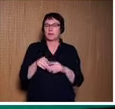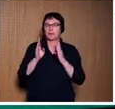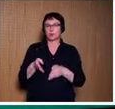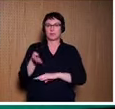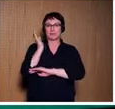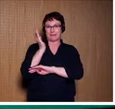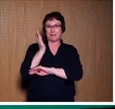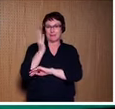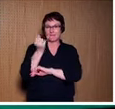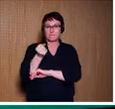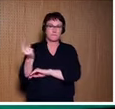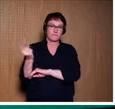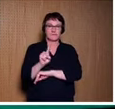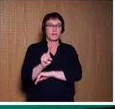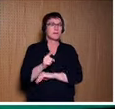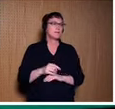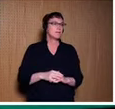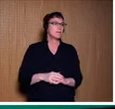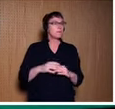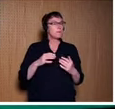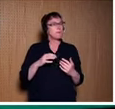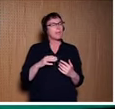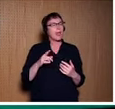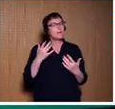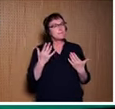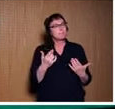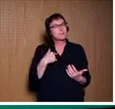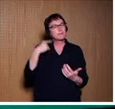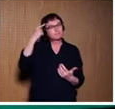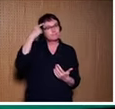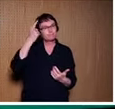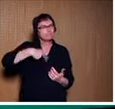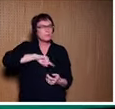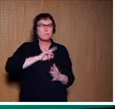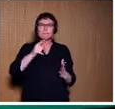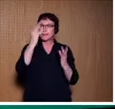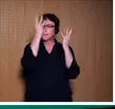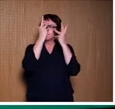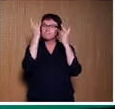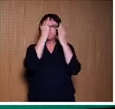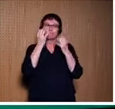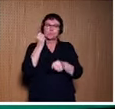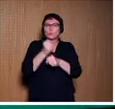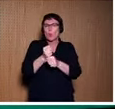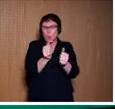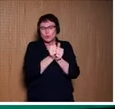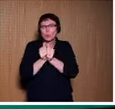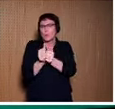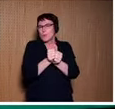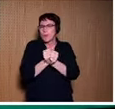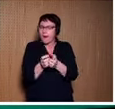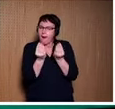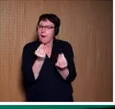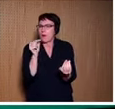questions. Let's stand together, let's mobilize, but how? How can we mobilize each other